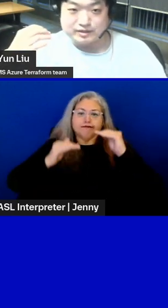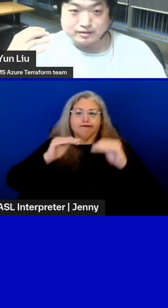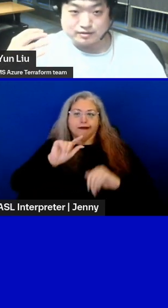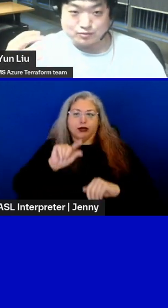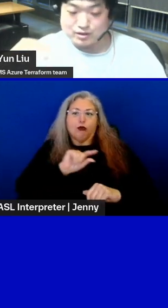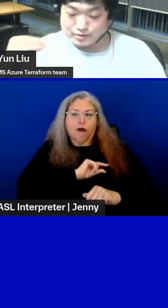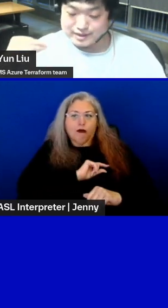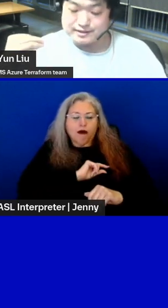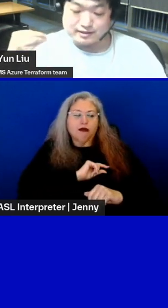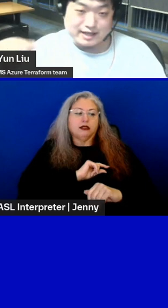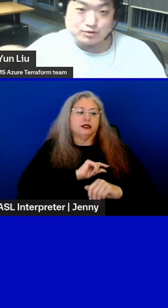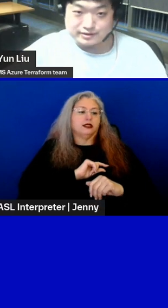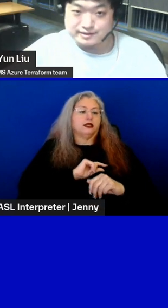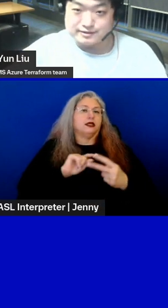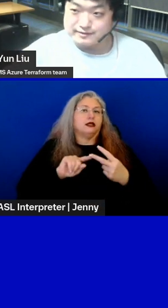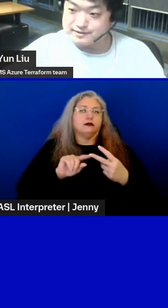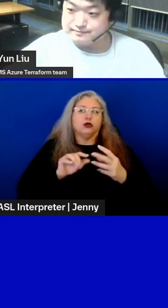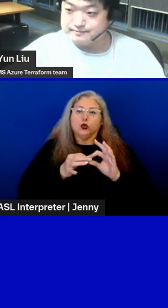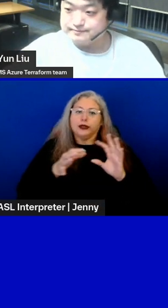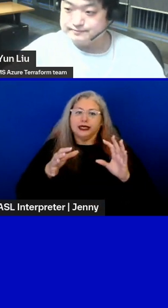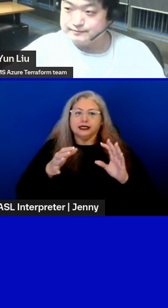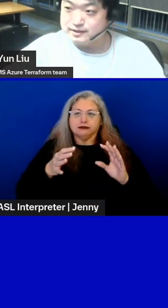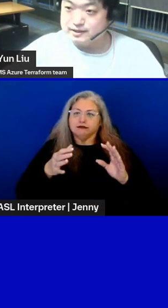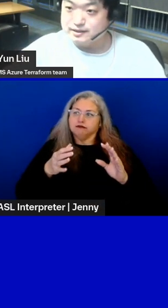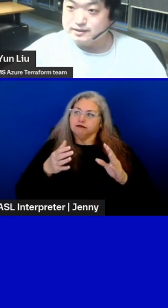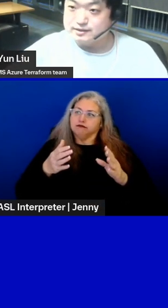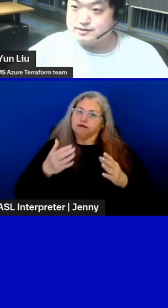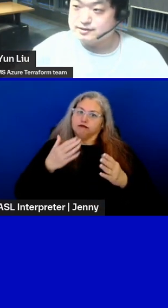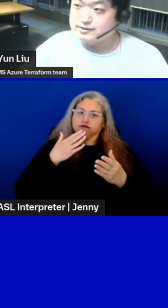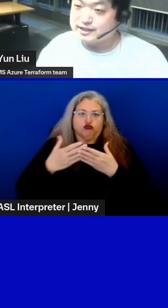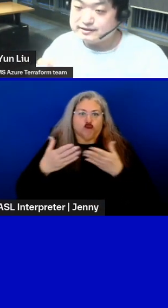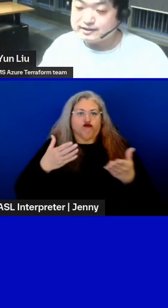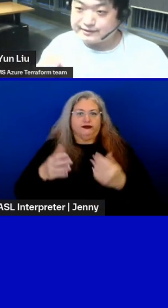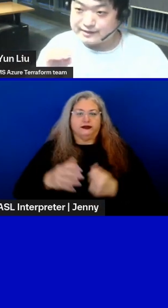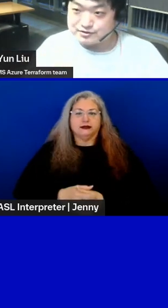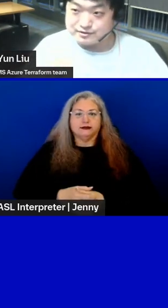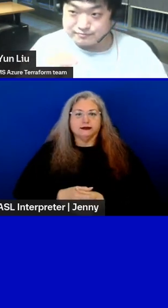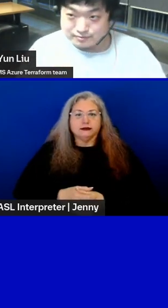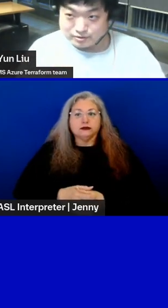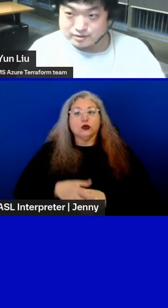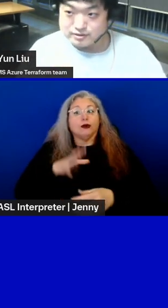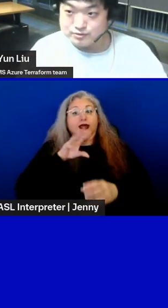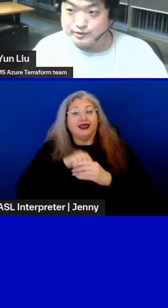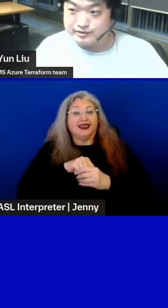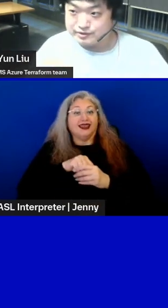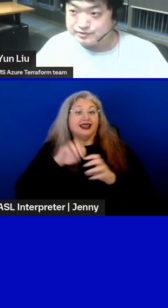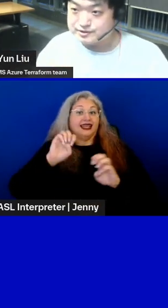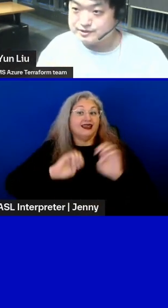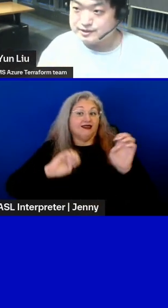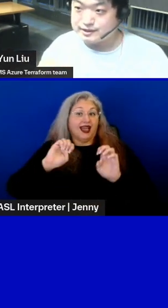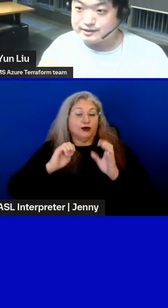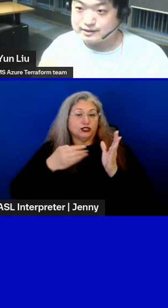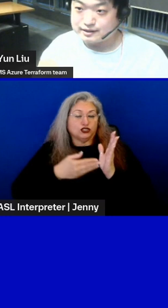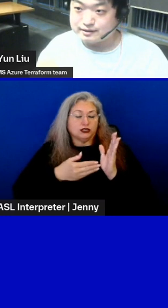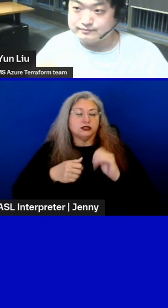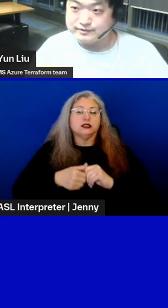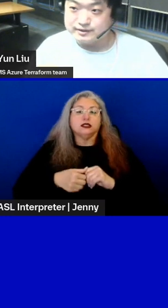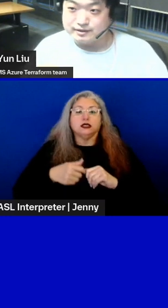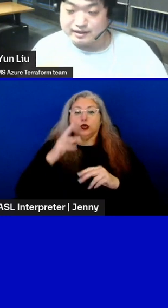um, we are releasing a high quality service. So in the evaluation framework, we use